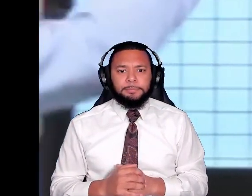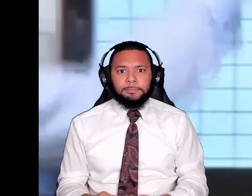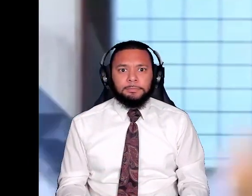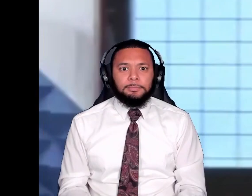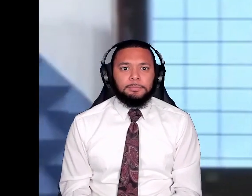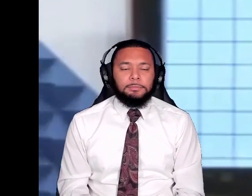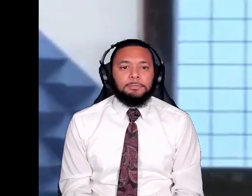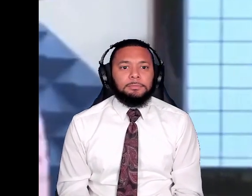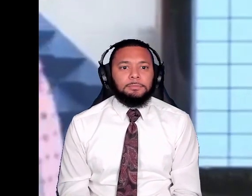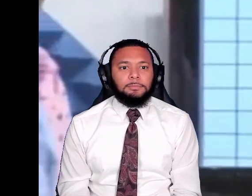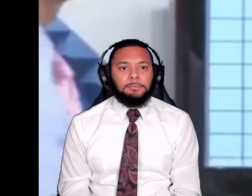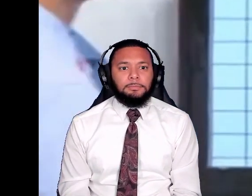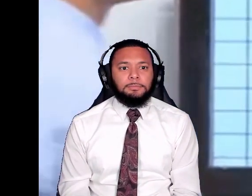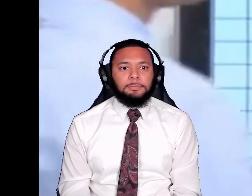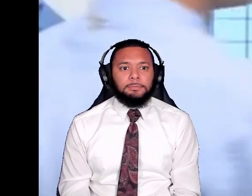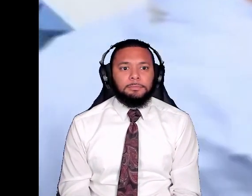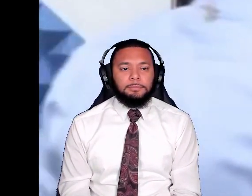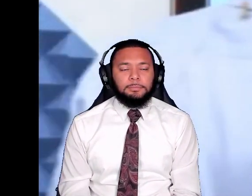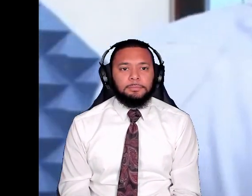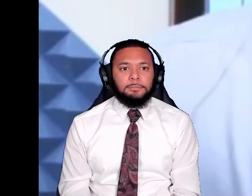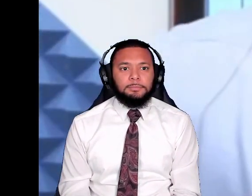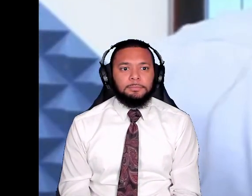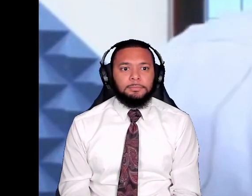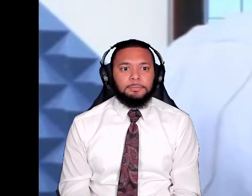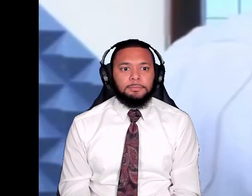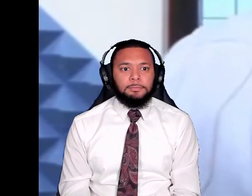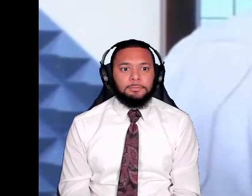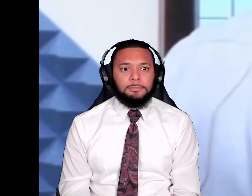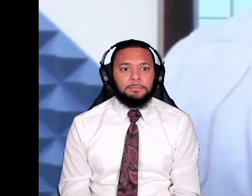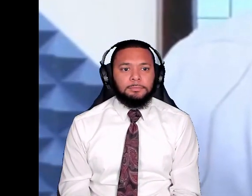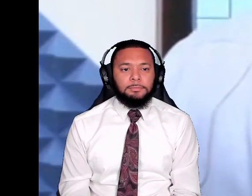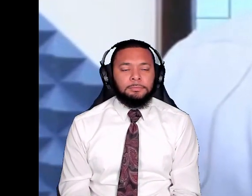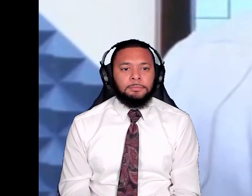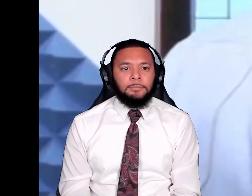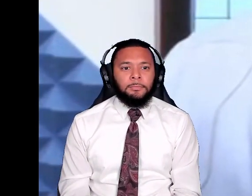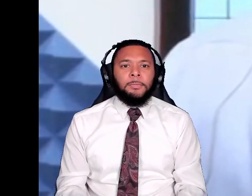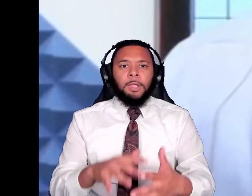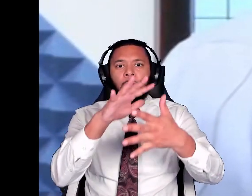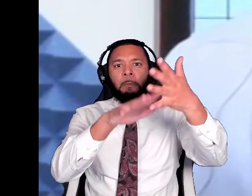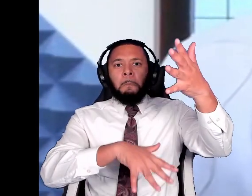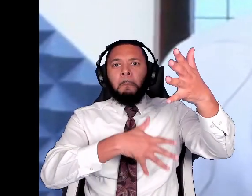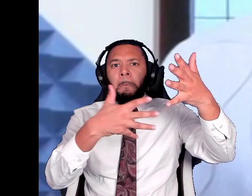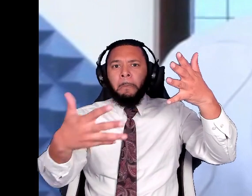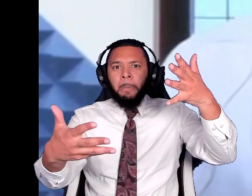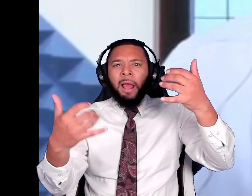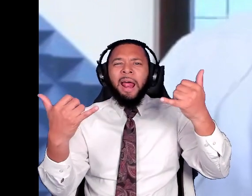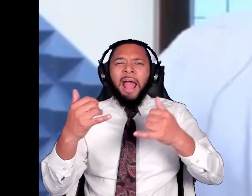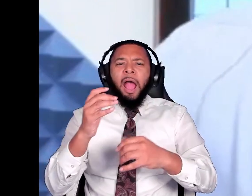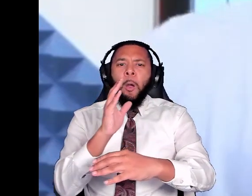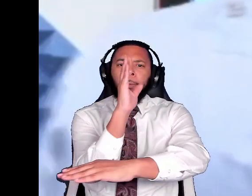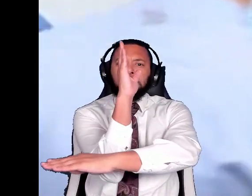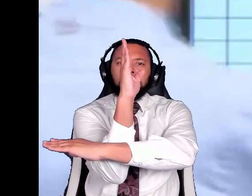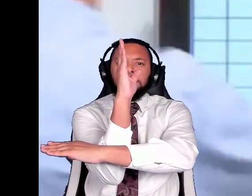Now we have our coordinate grid here, and let's just draw some axes in here.